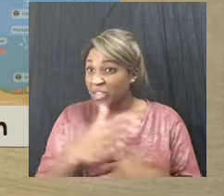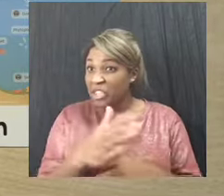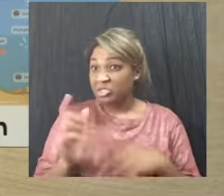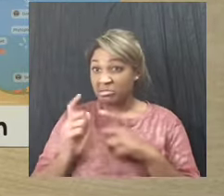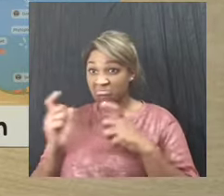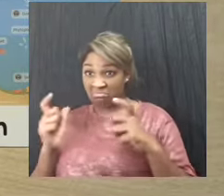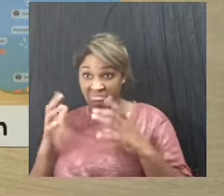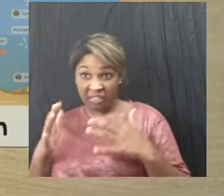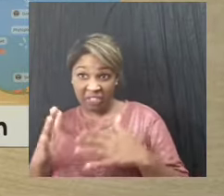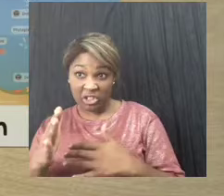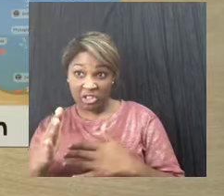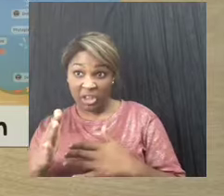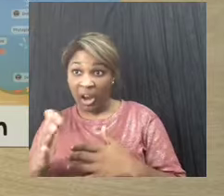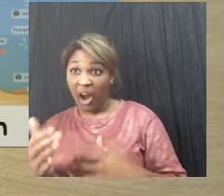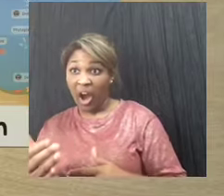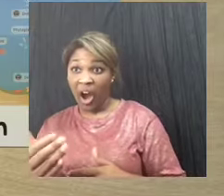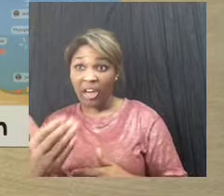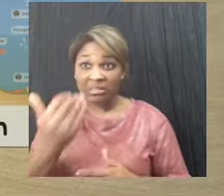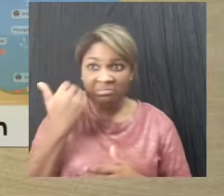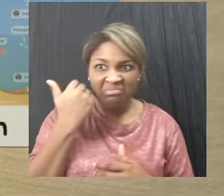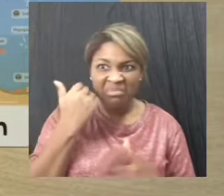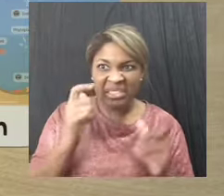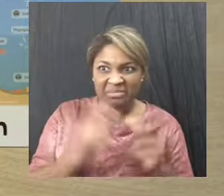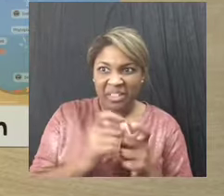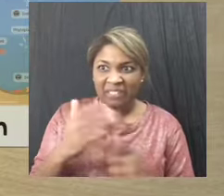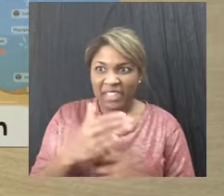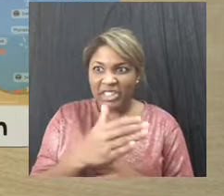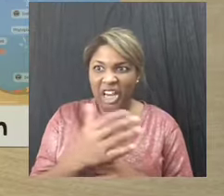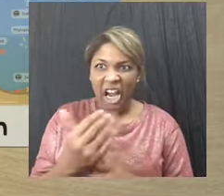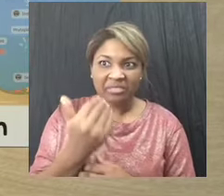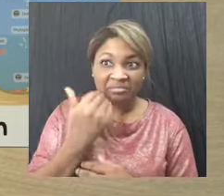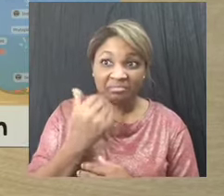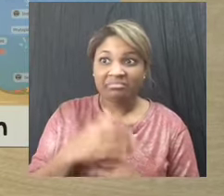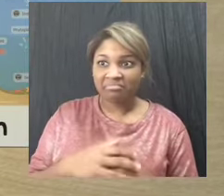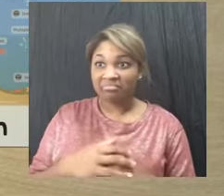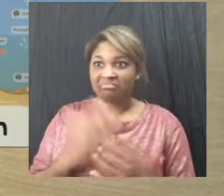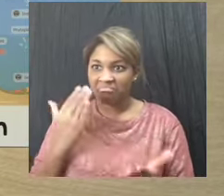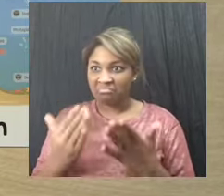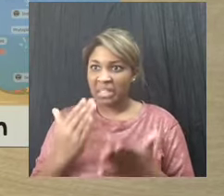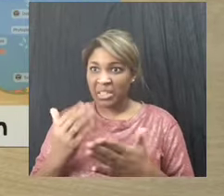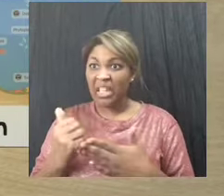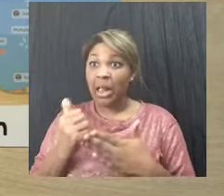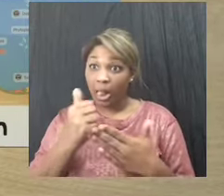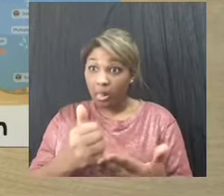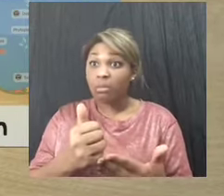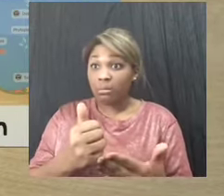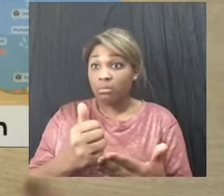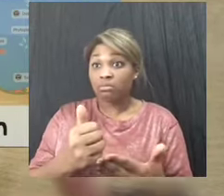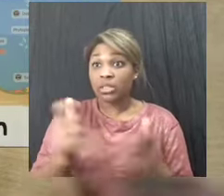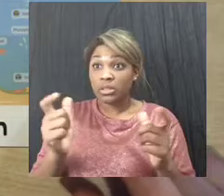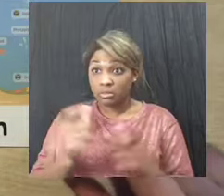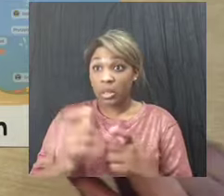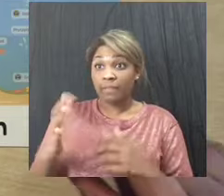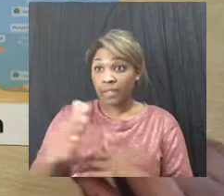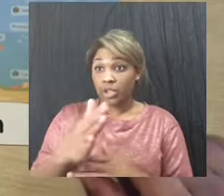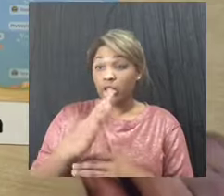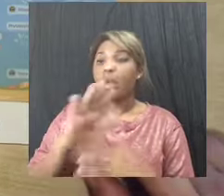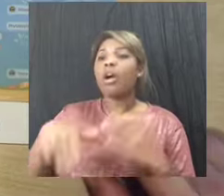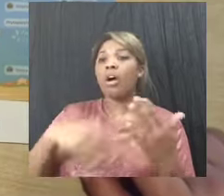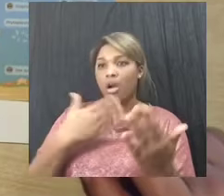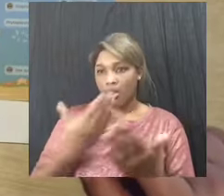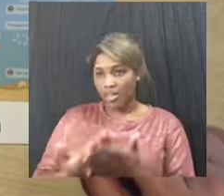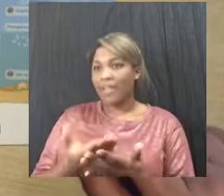maybe eat the smaller fish or that maybe help the smaller fish. All of these things,